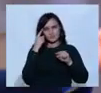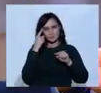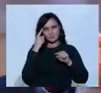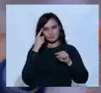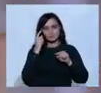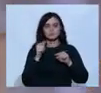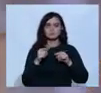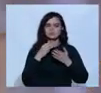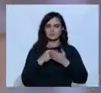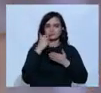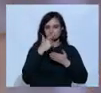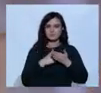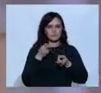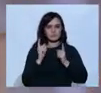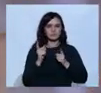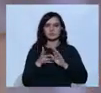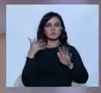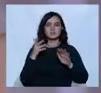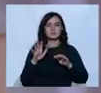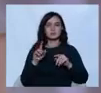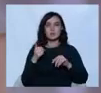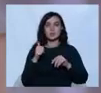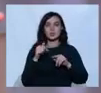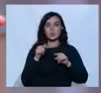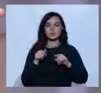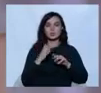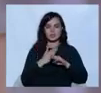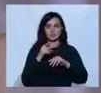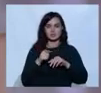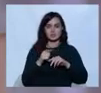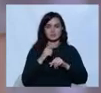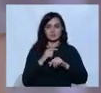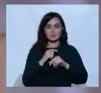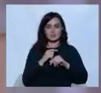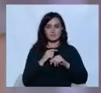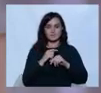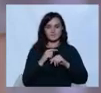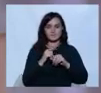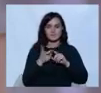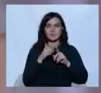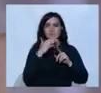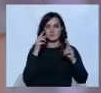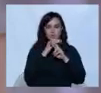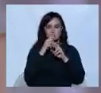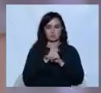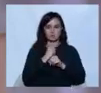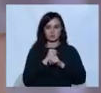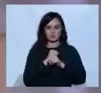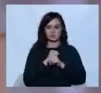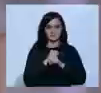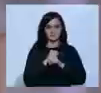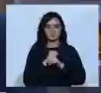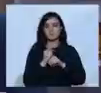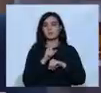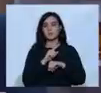ring for money, and he's hurt by that. Not so much the ring itself, he's hurt by the betrayal.